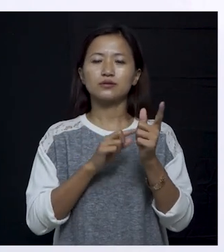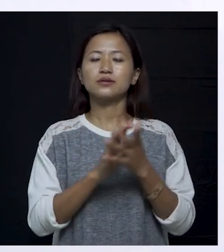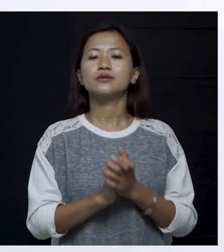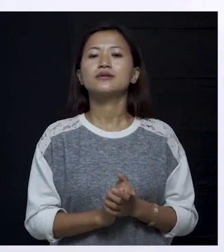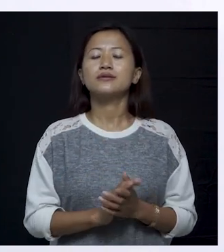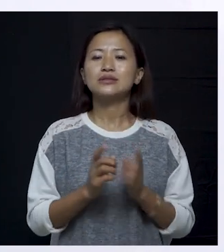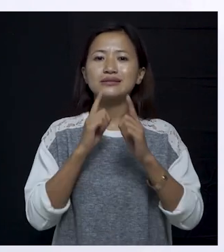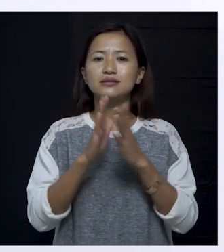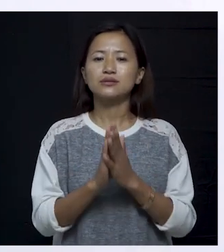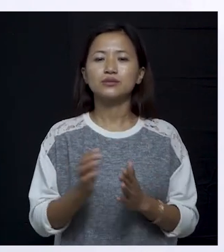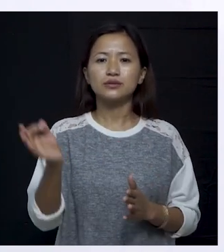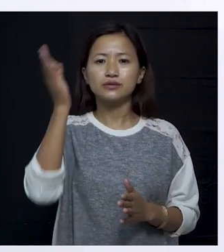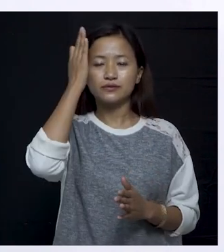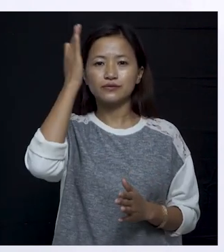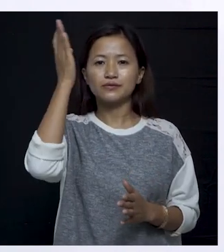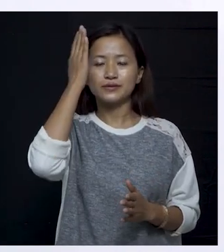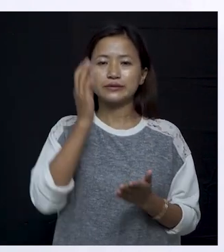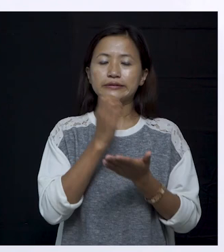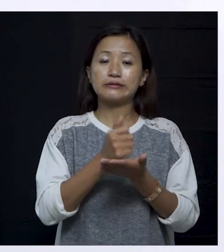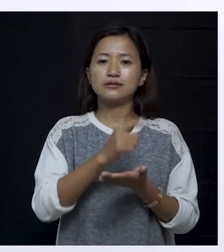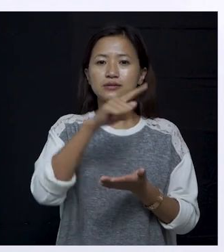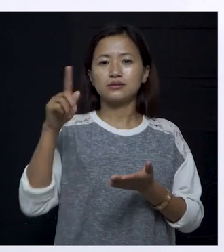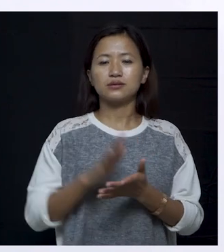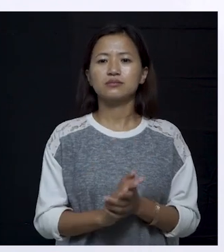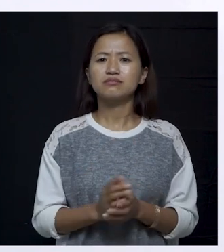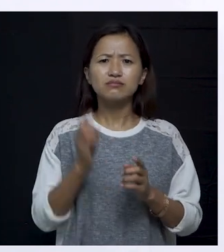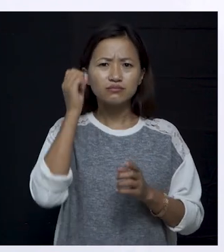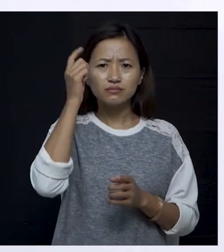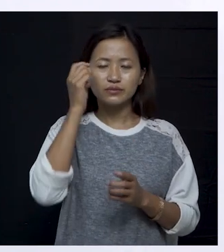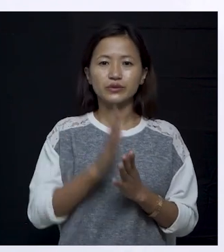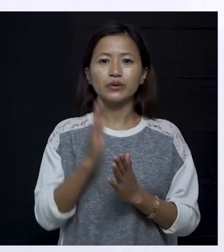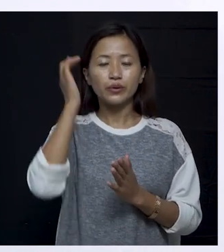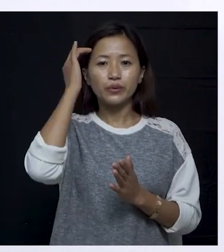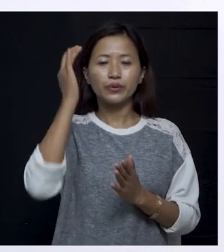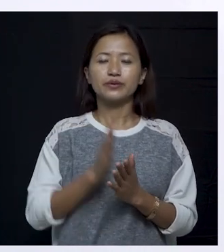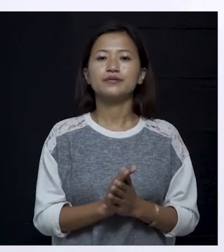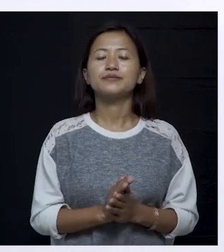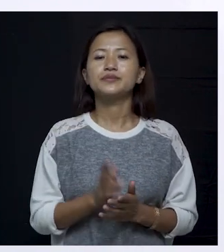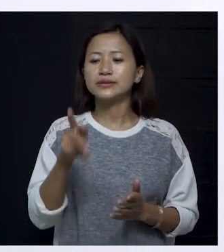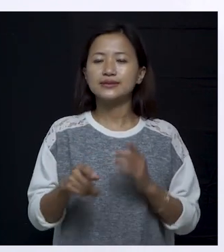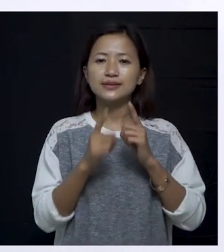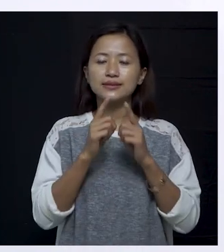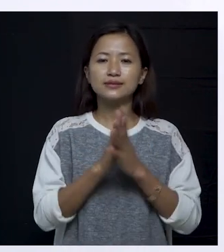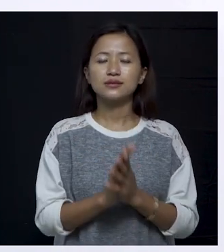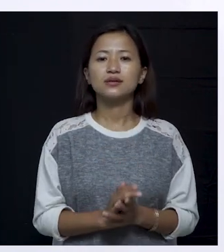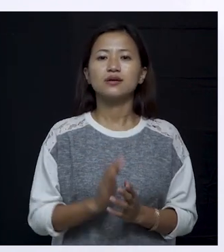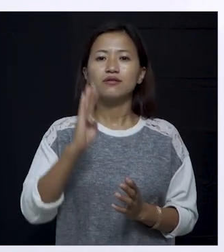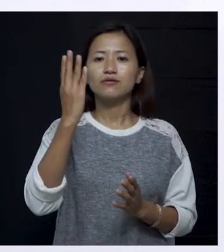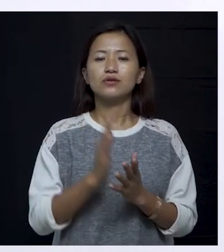the fundamental rights. I hope you are still aware of it, okay? So last class we have discussed till the